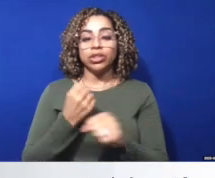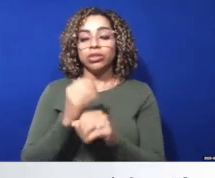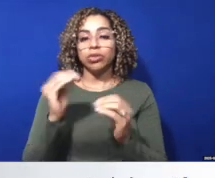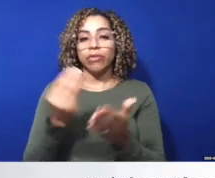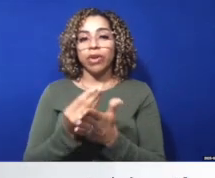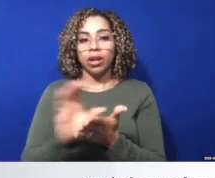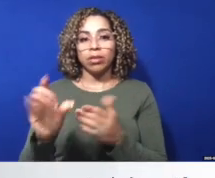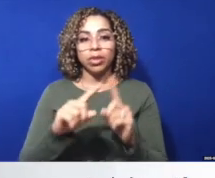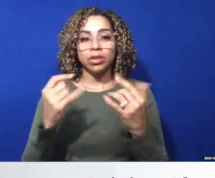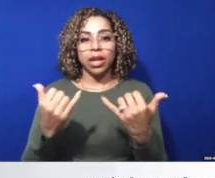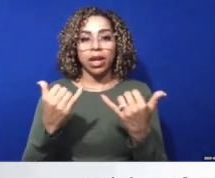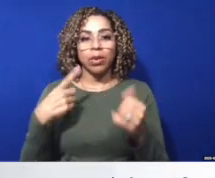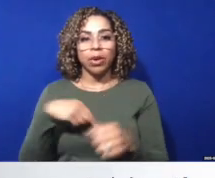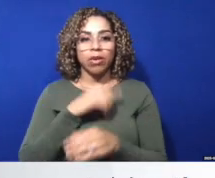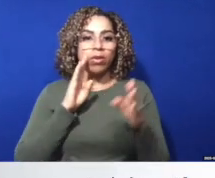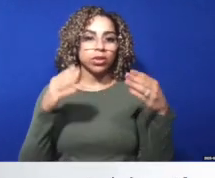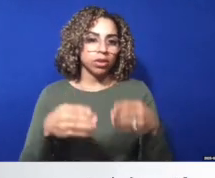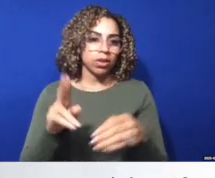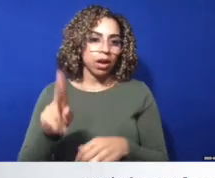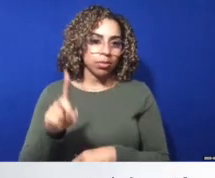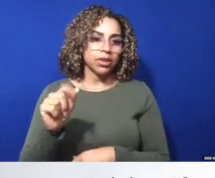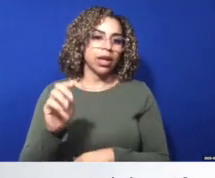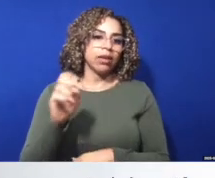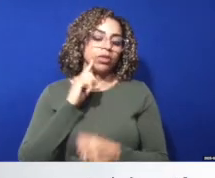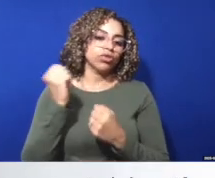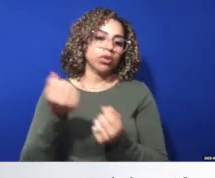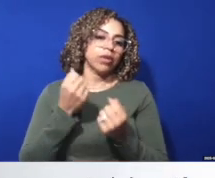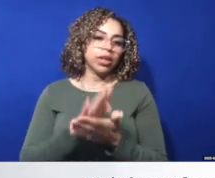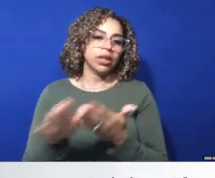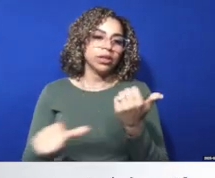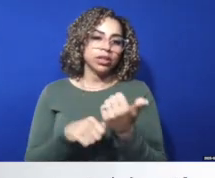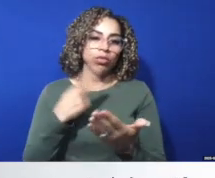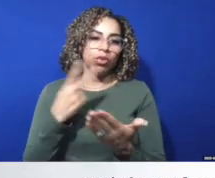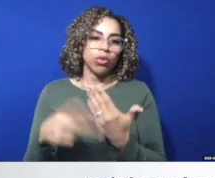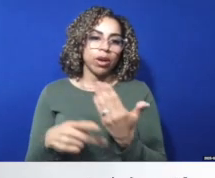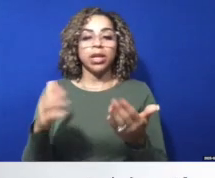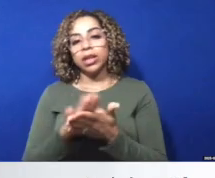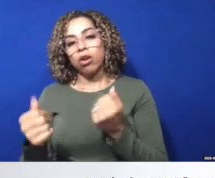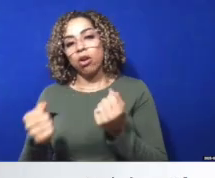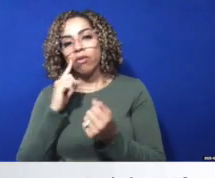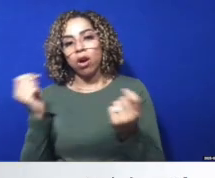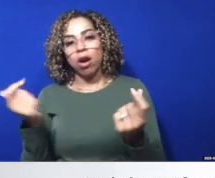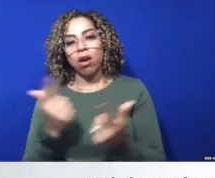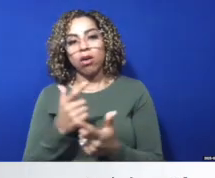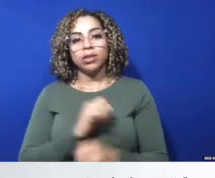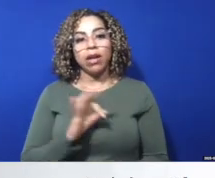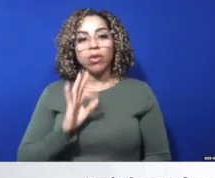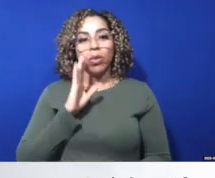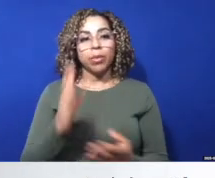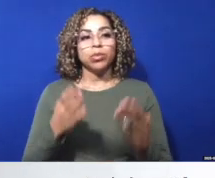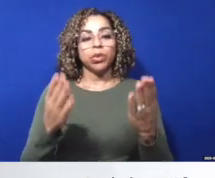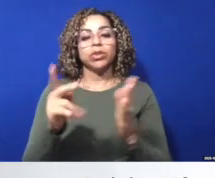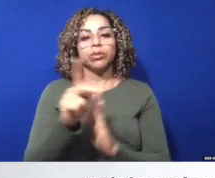Driving Clean Assistance Program and Clean Cars for All, since staff will be proposing policy changes that would affect these projects. Next slide, please.